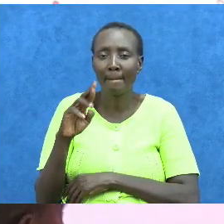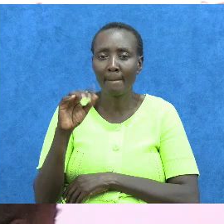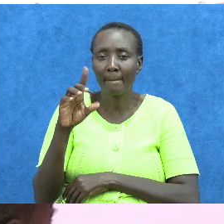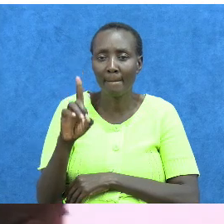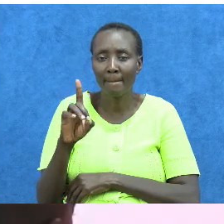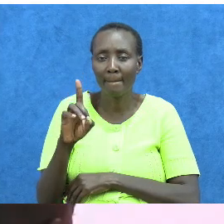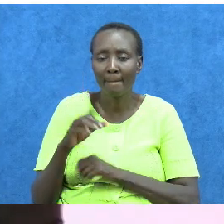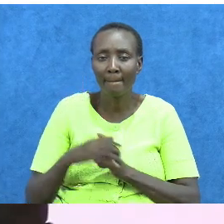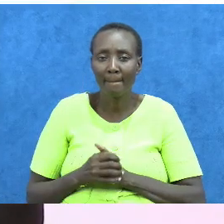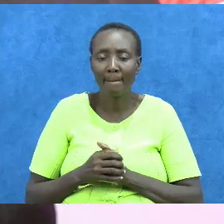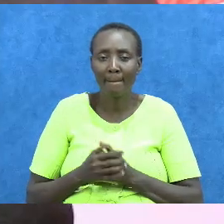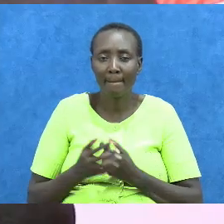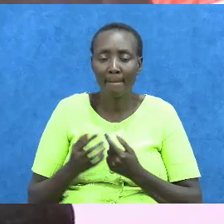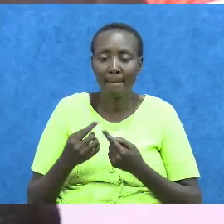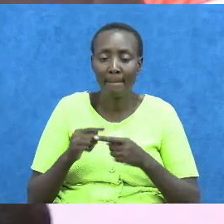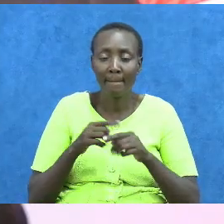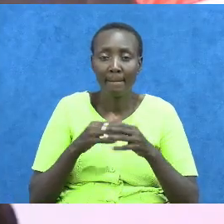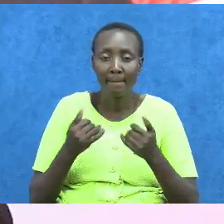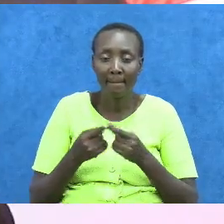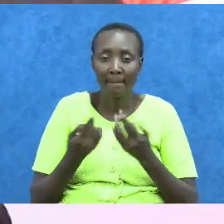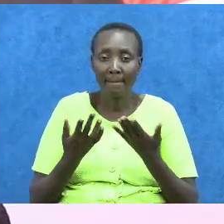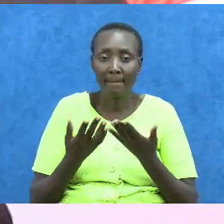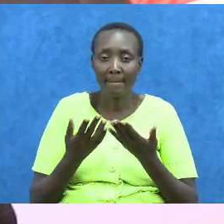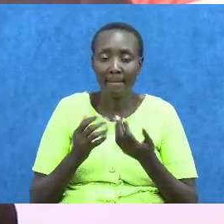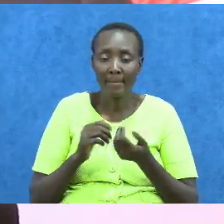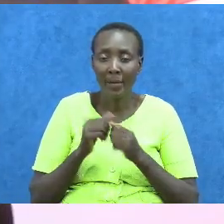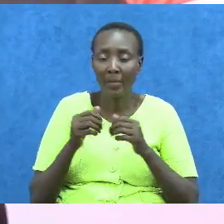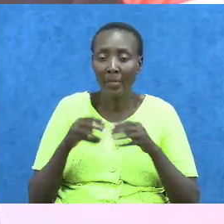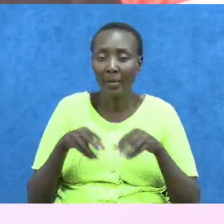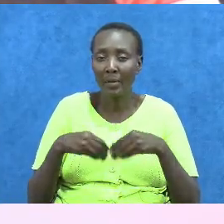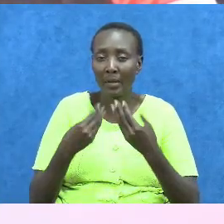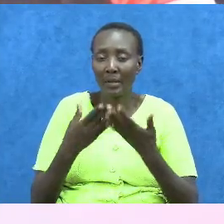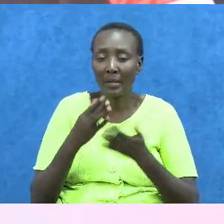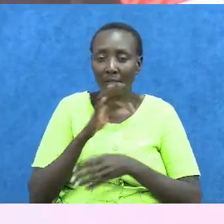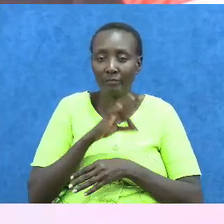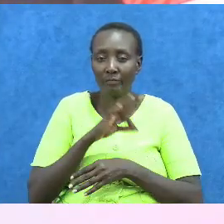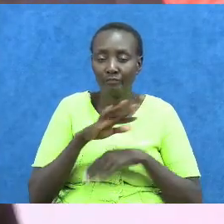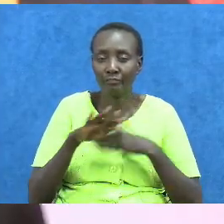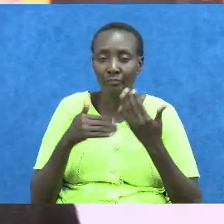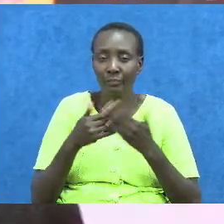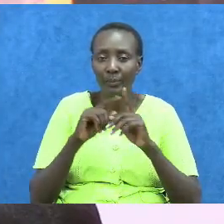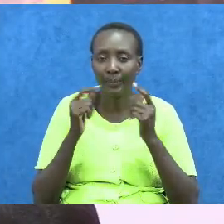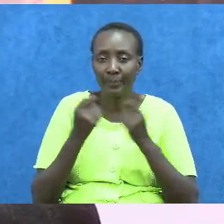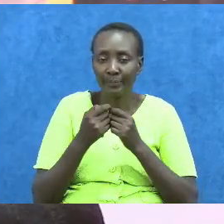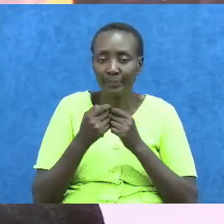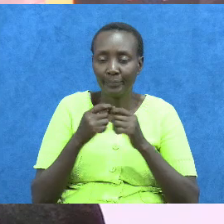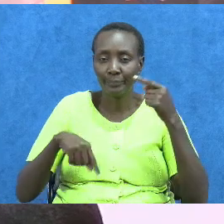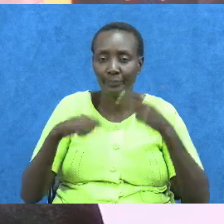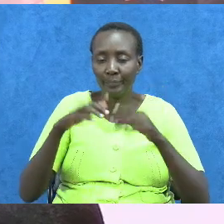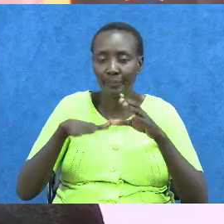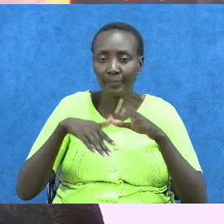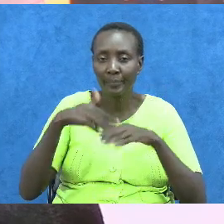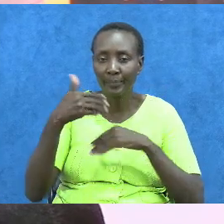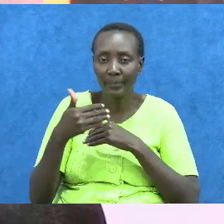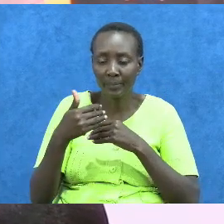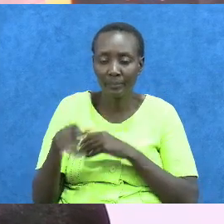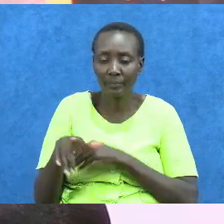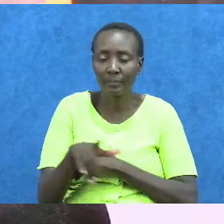But we actually have revised the allowances for all our teams competing outside. For local,